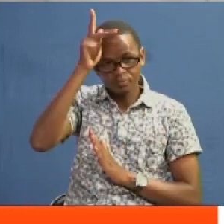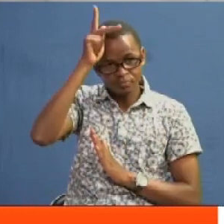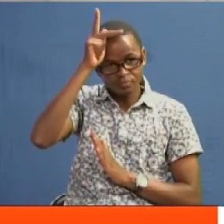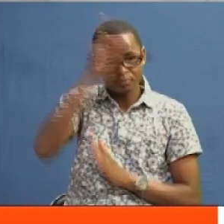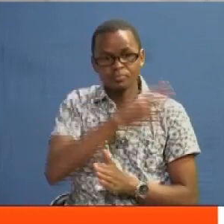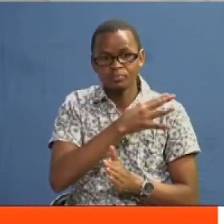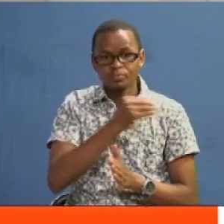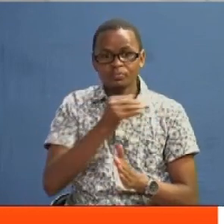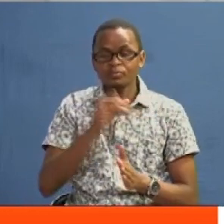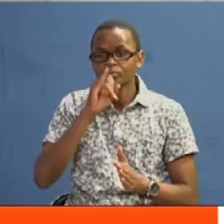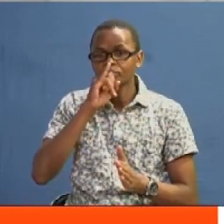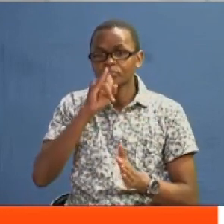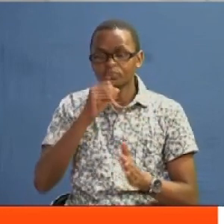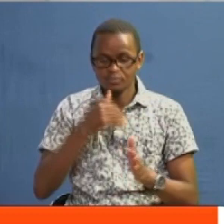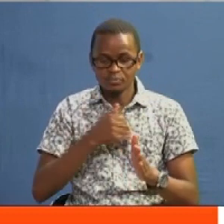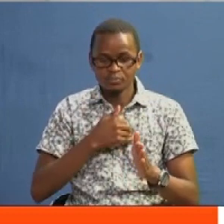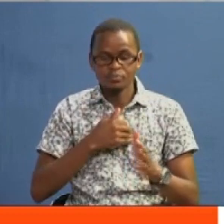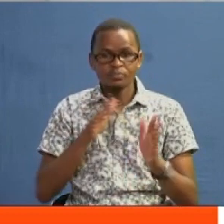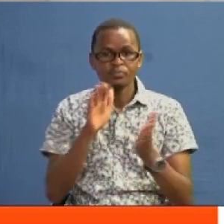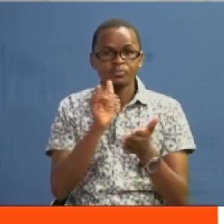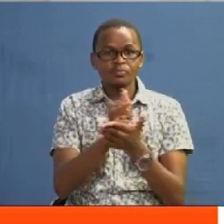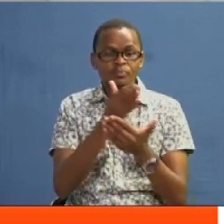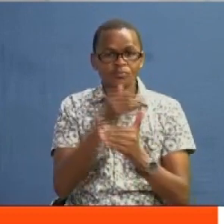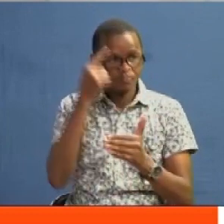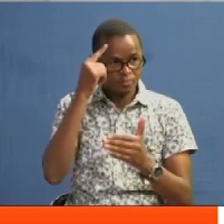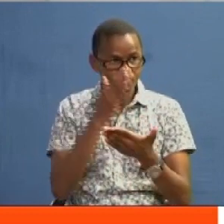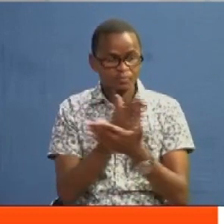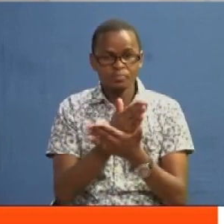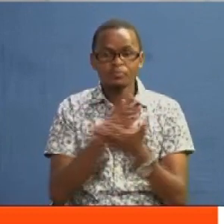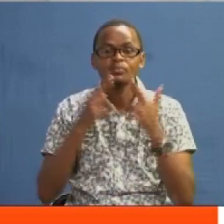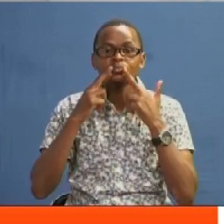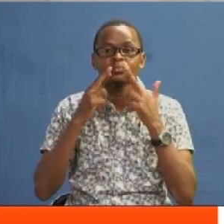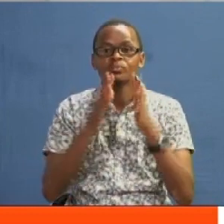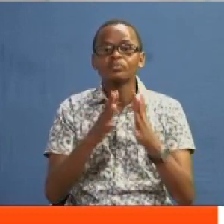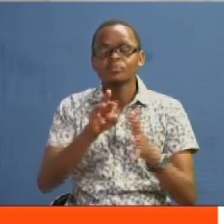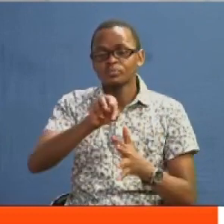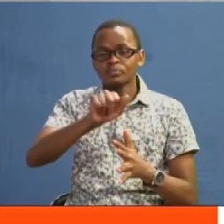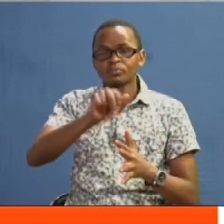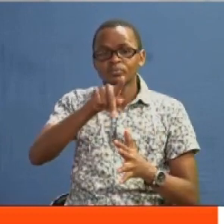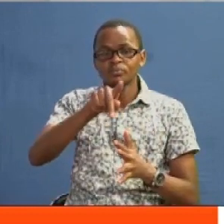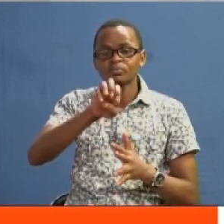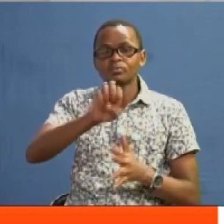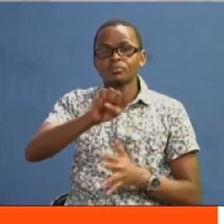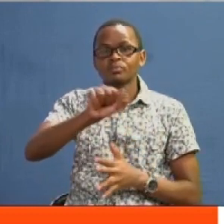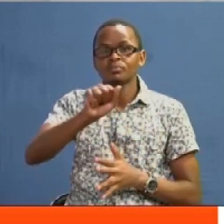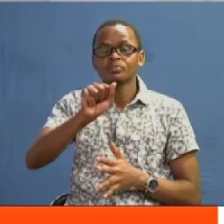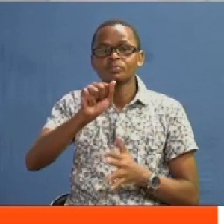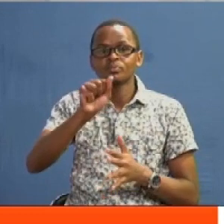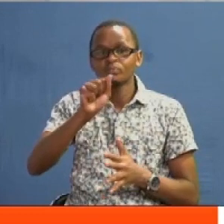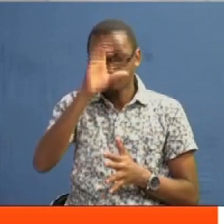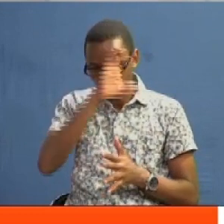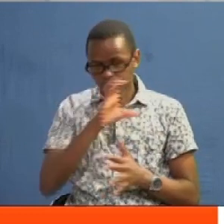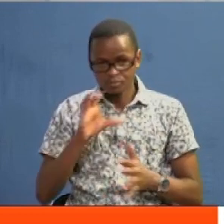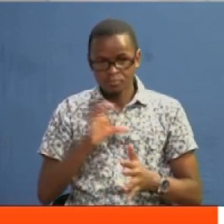also applying those competencies to real-life situations. Our reporter George Mapesa visited Mary Queen Catholic School in